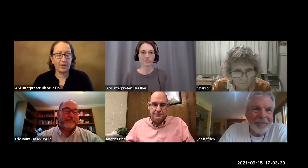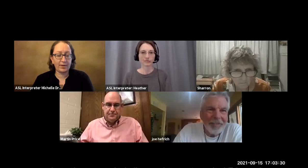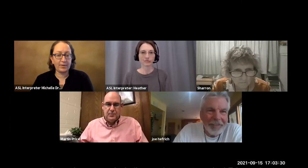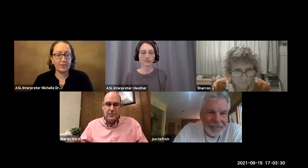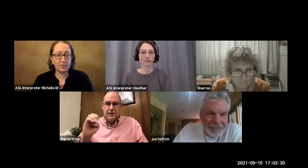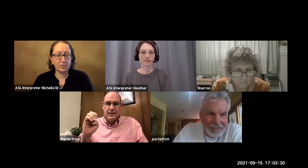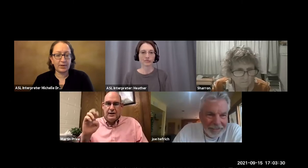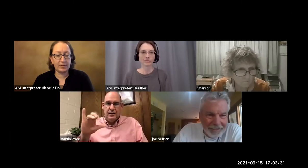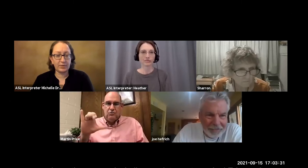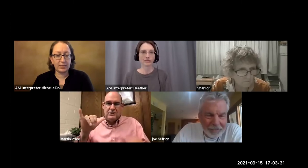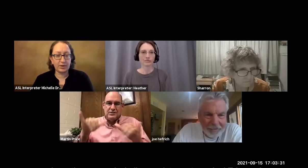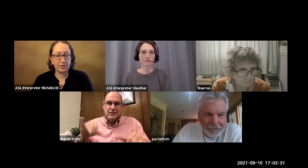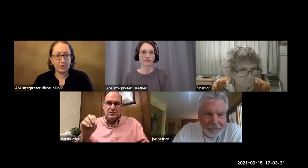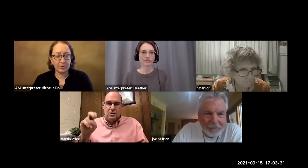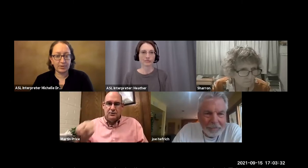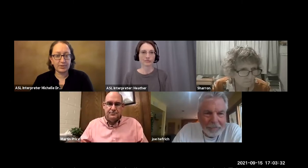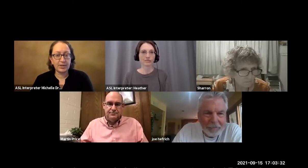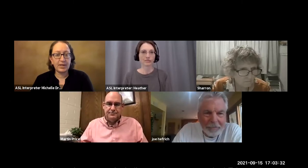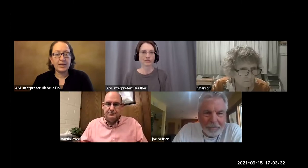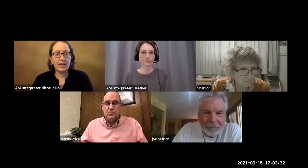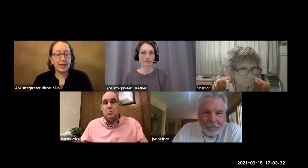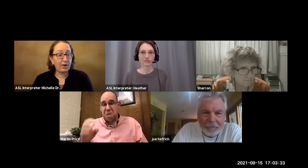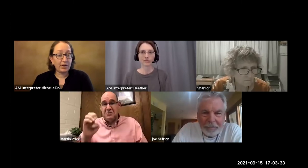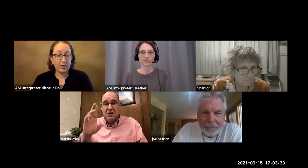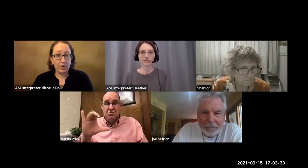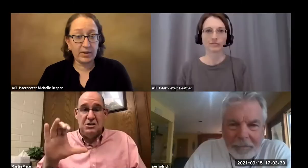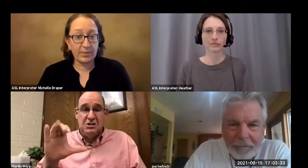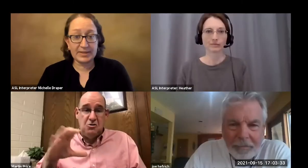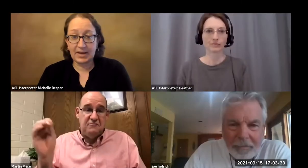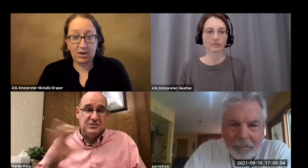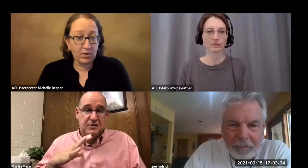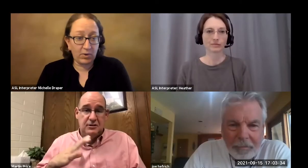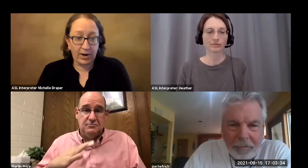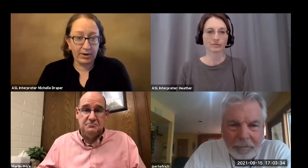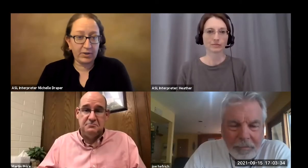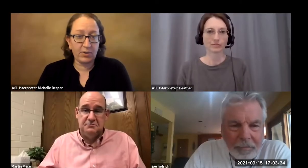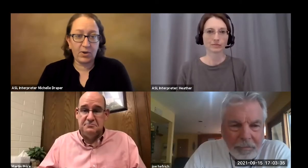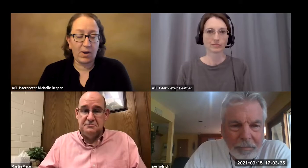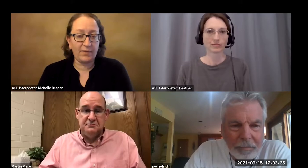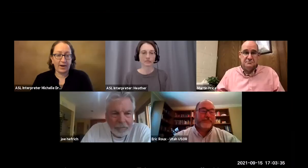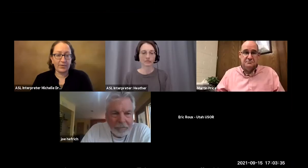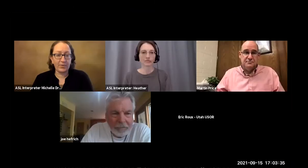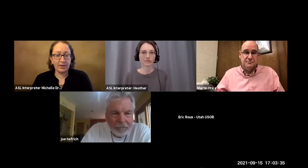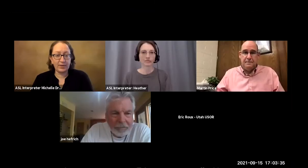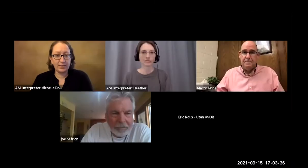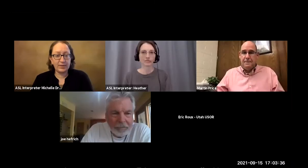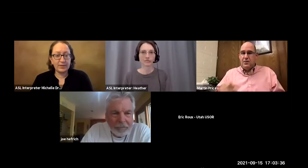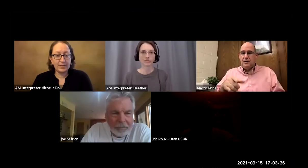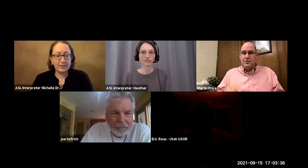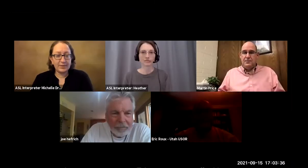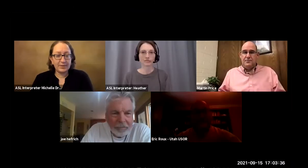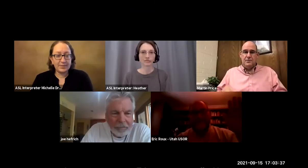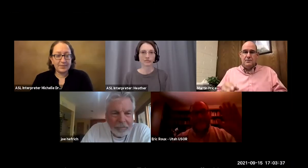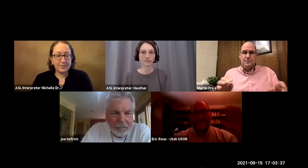people on the screen, including our interpreters. And Eric, you're welcome to stay on, or Eric, you can go off either way.